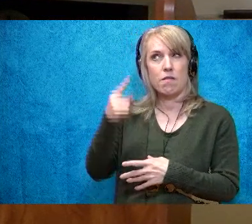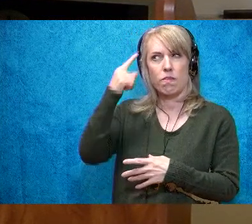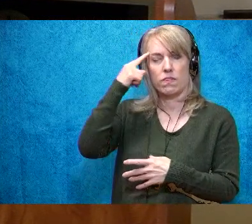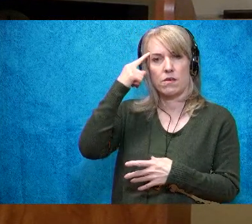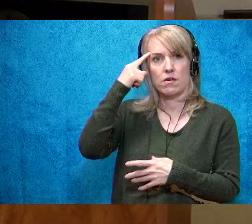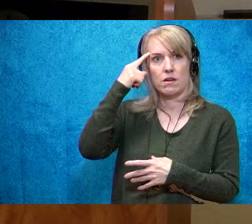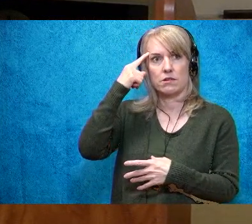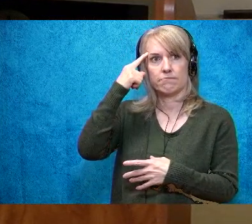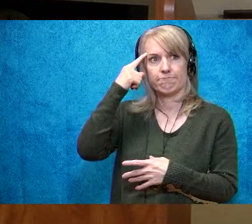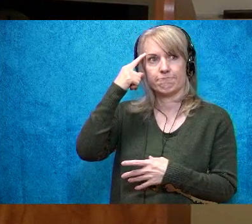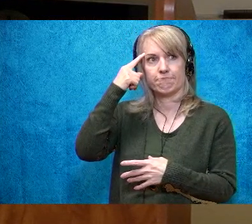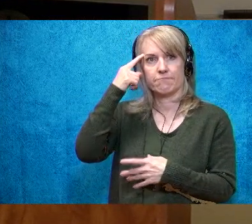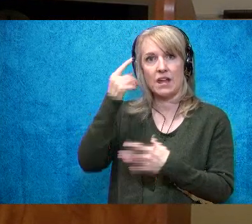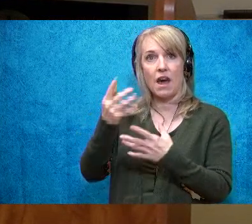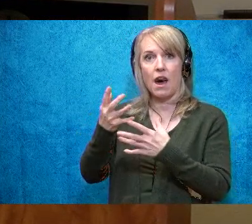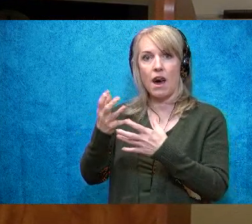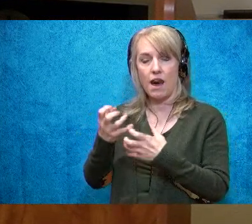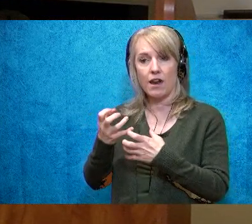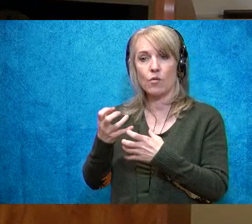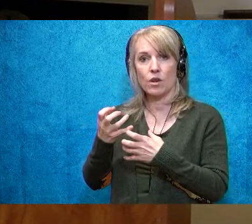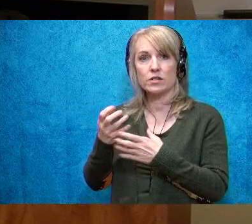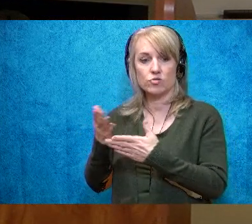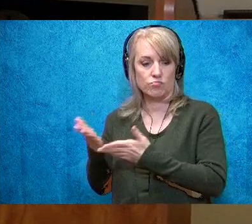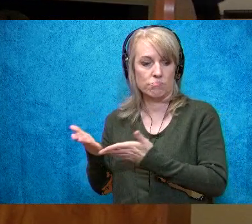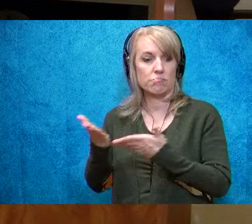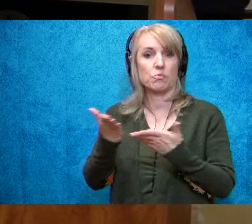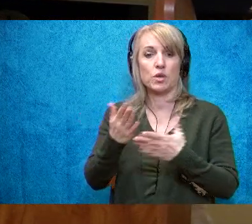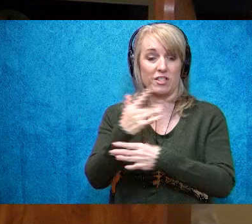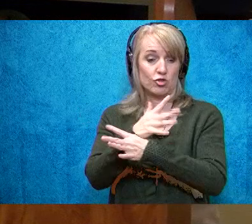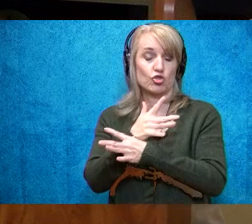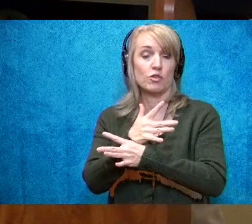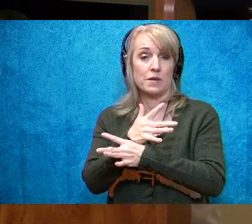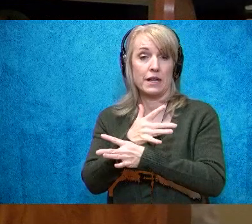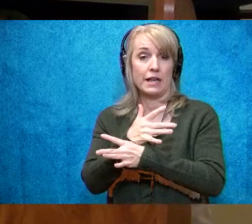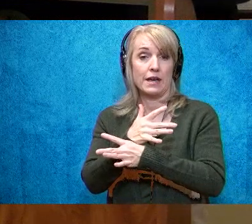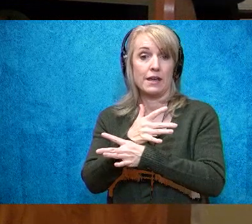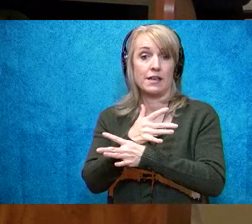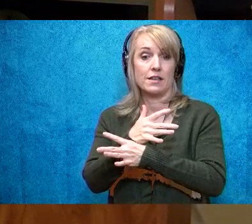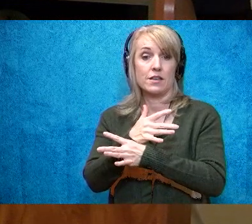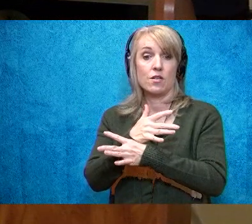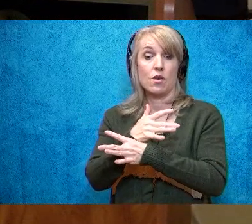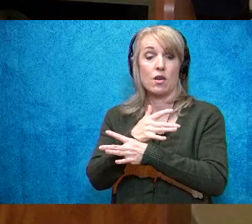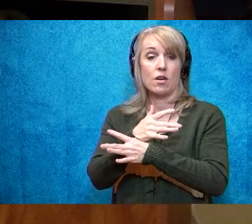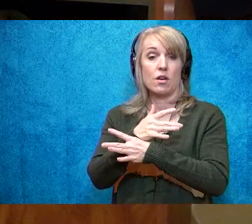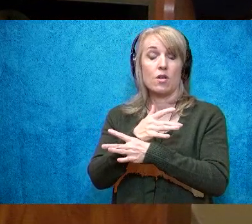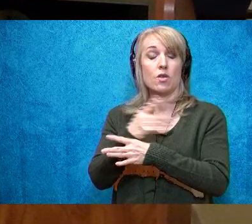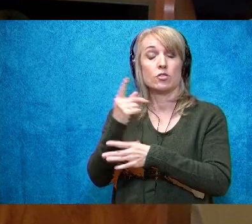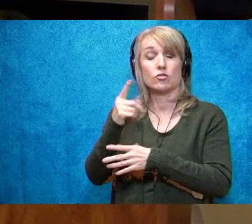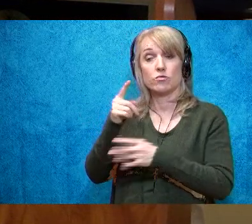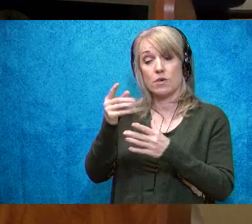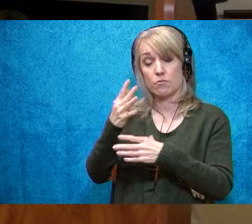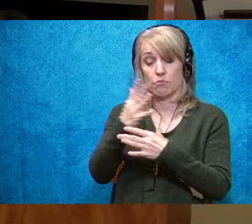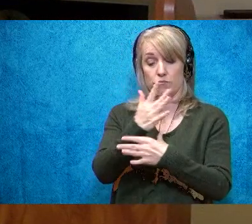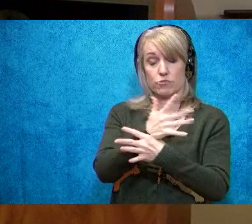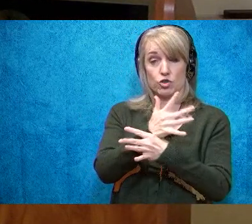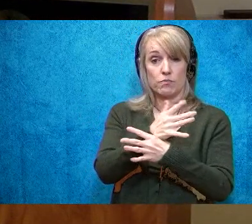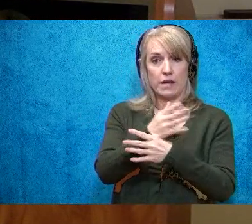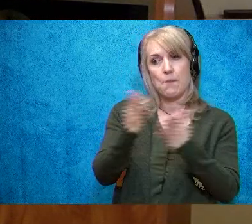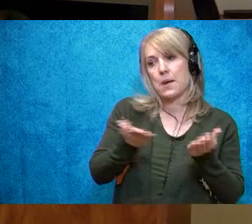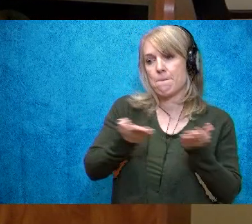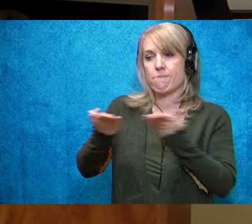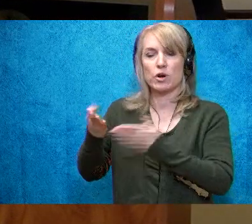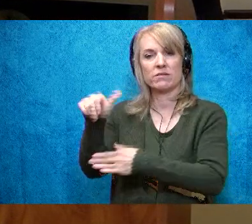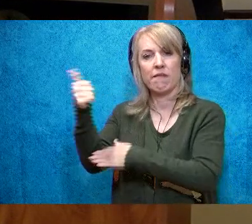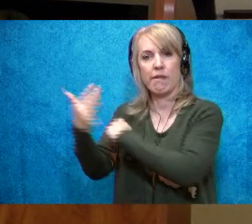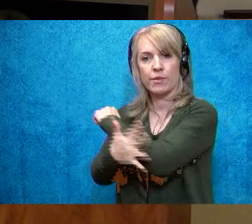bring Germany to a town near you. So he invades Austria. He then begins invading Czechoslovakia. Now, at first